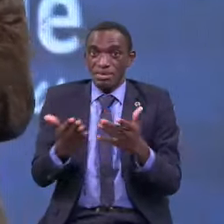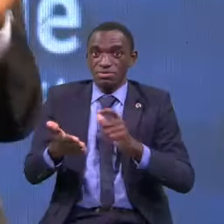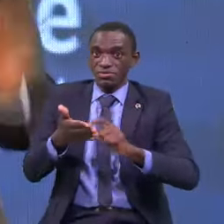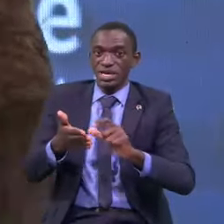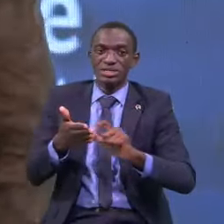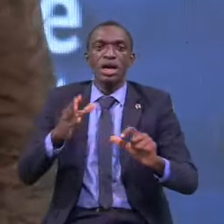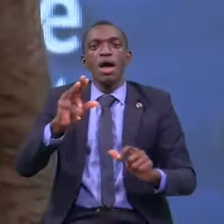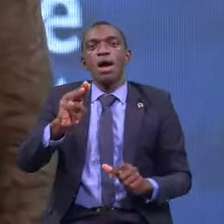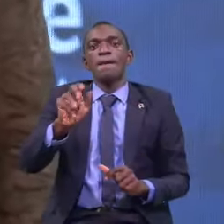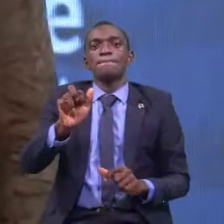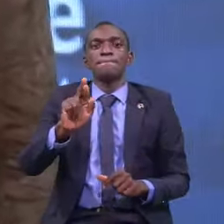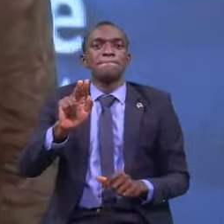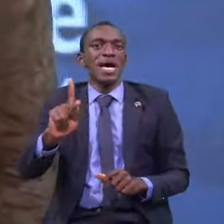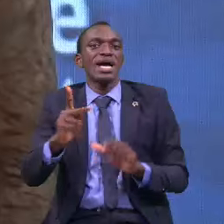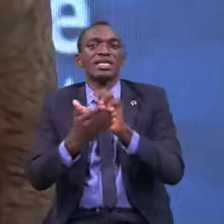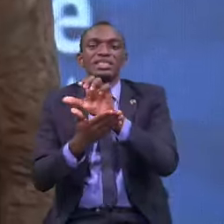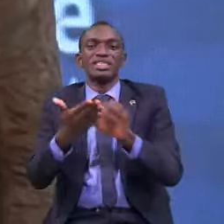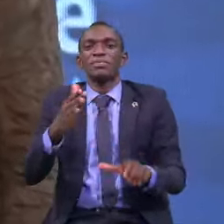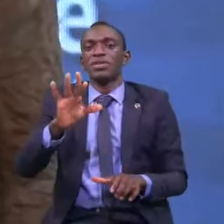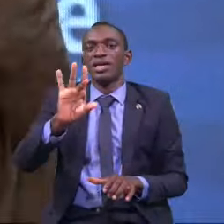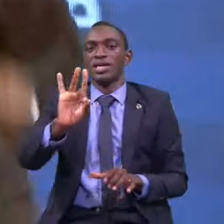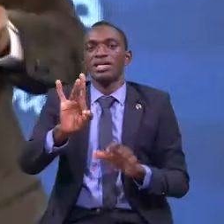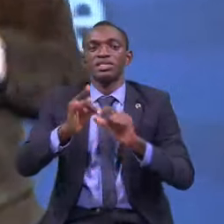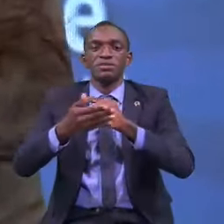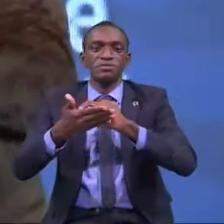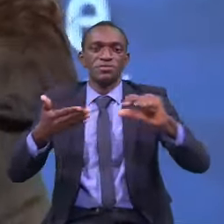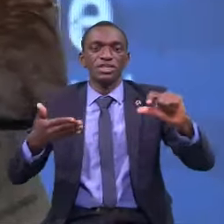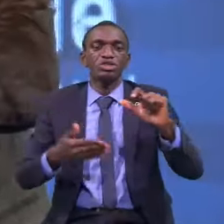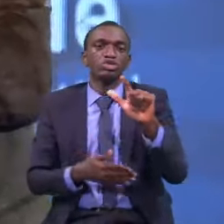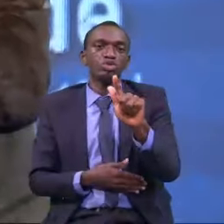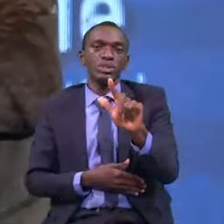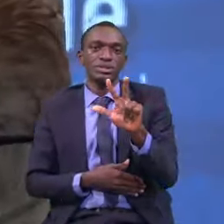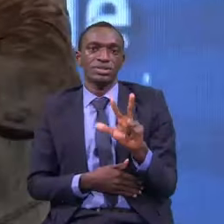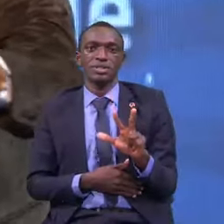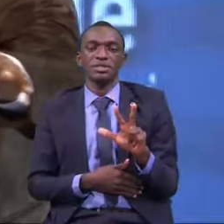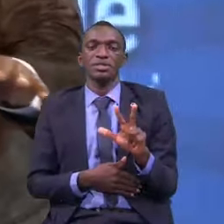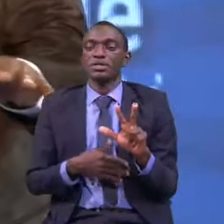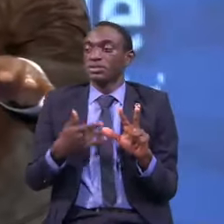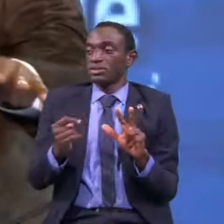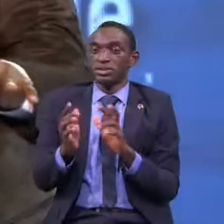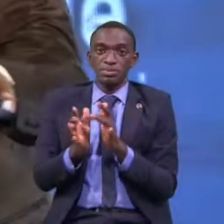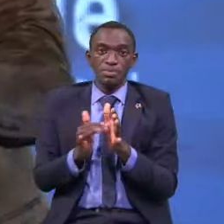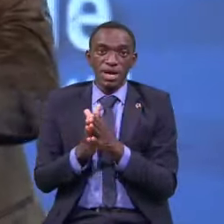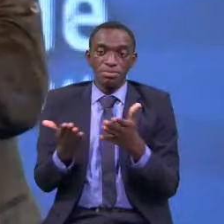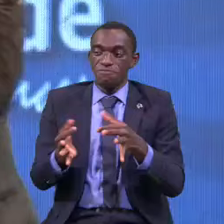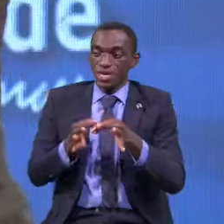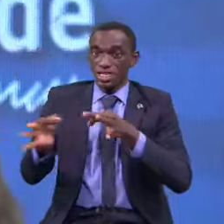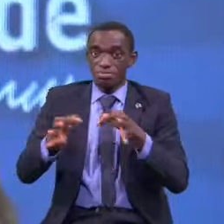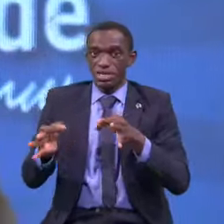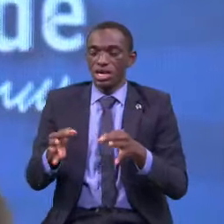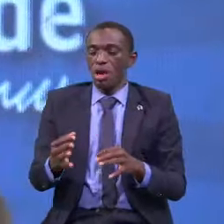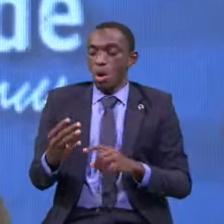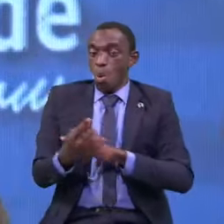8. And I'm reading from verse 23. And it says, when he had spit on his eyes, he